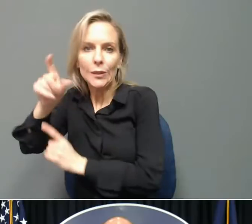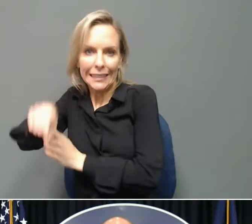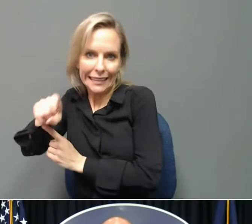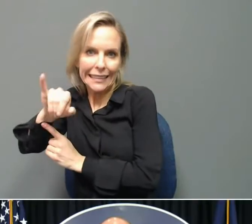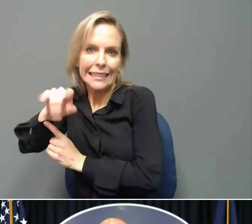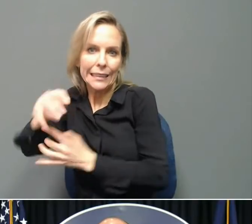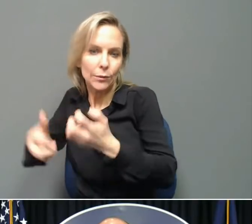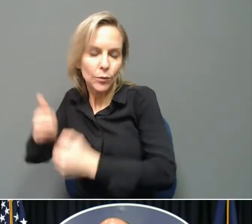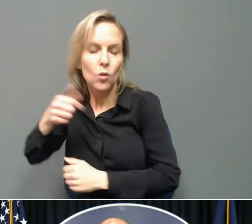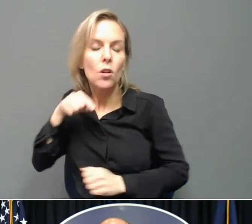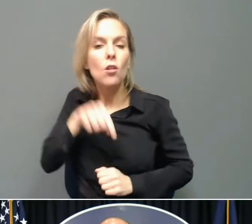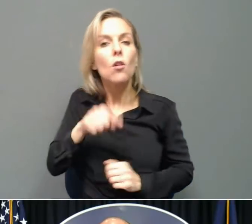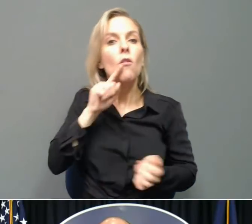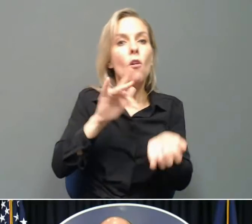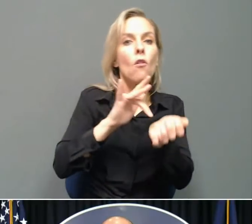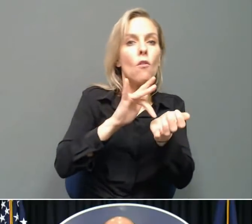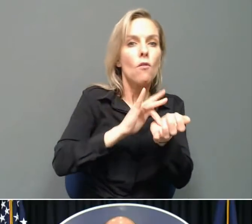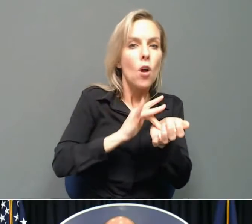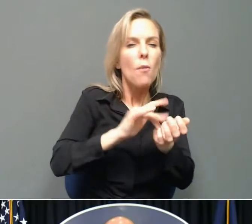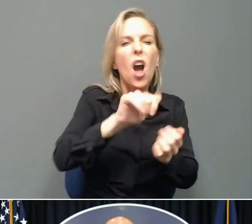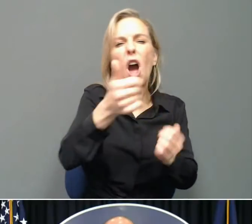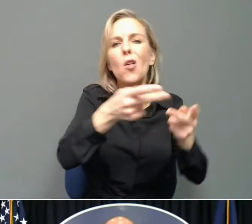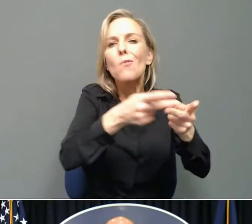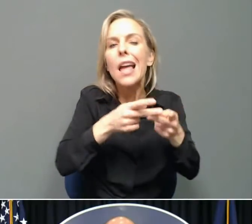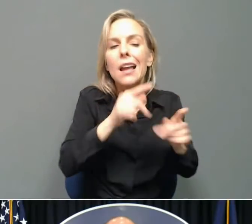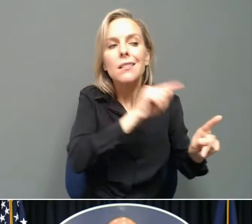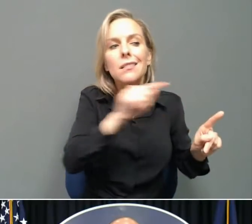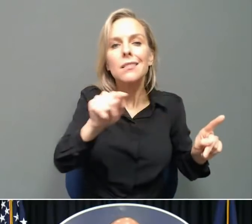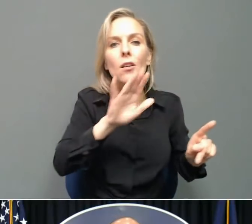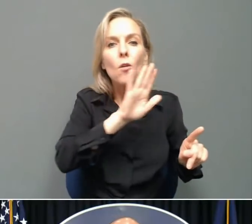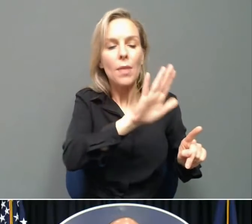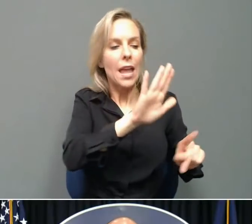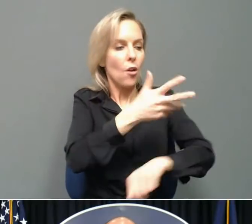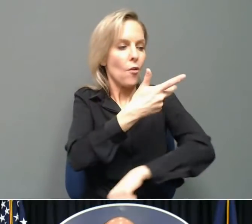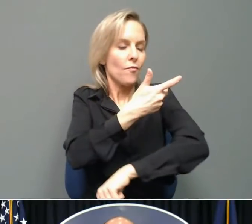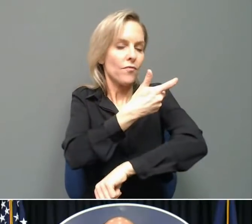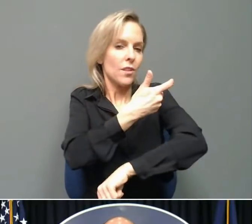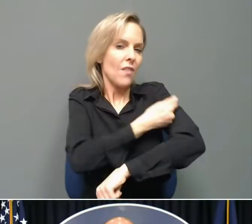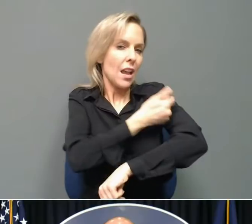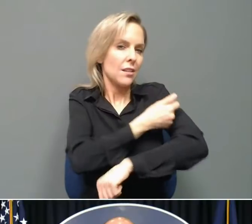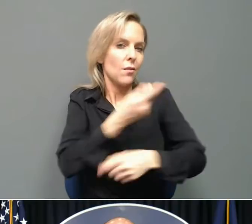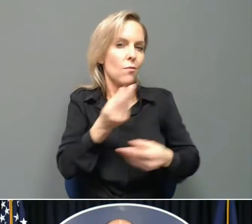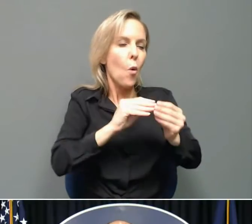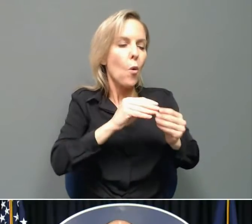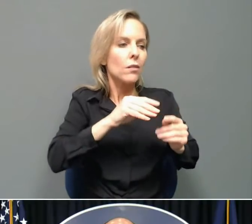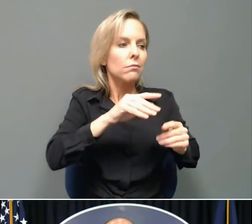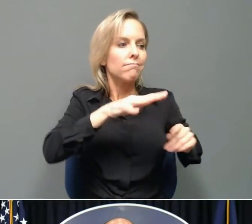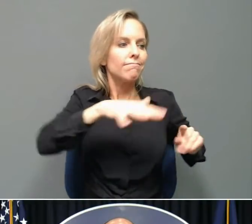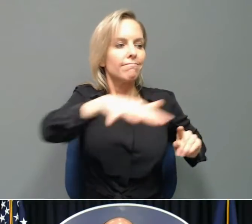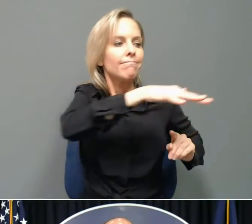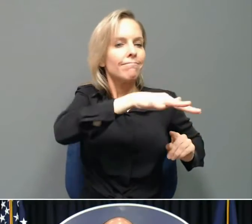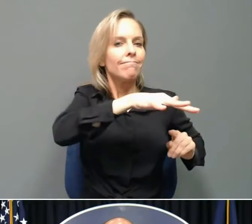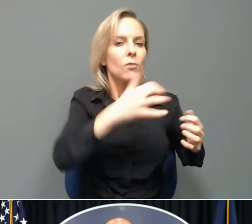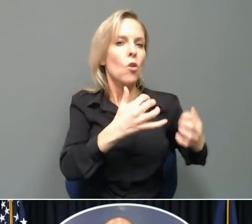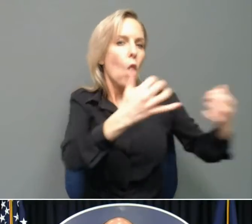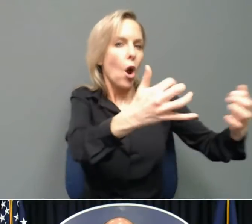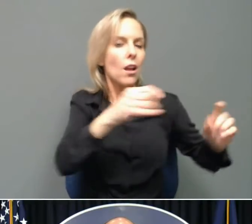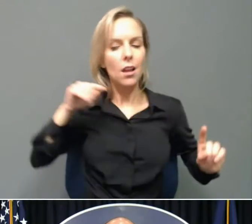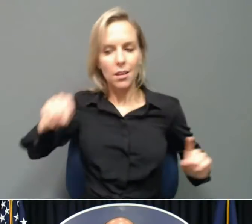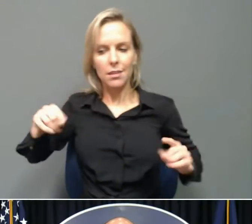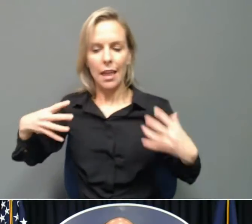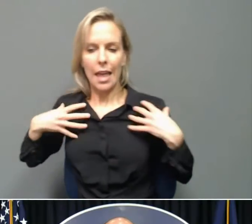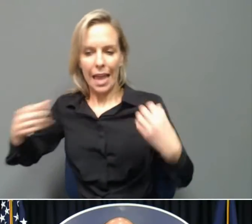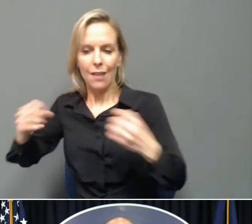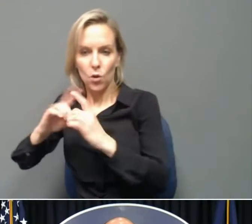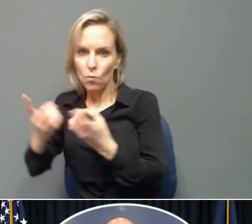hospitals may be using their vaccine on a more expanded audience, while the health departments are being more focused. And that's doing what we've asked them to